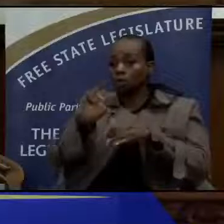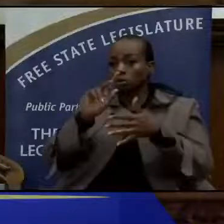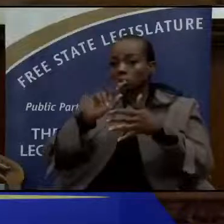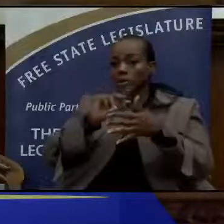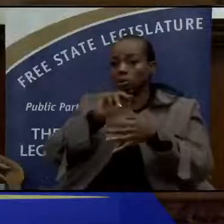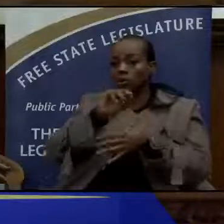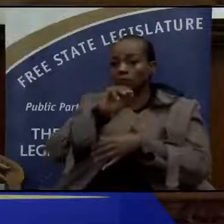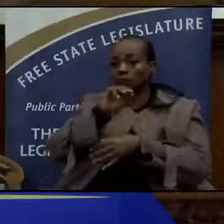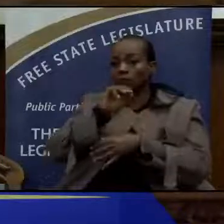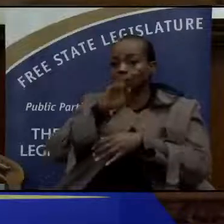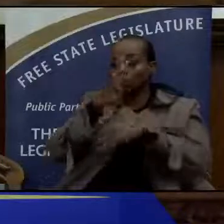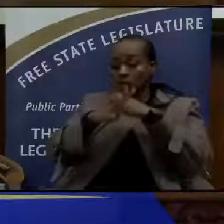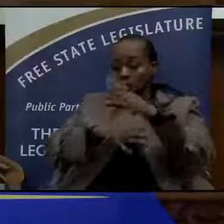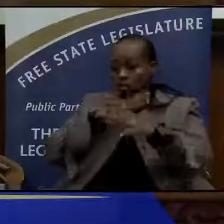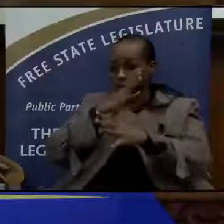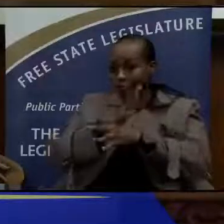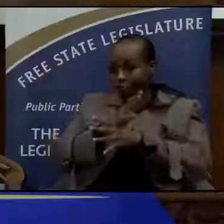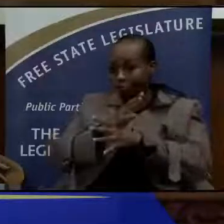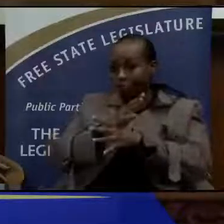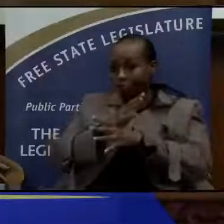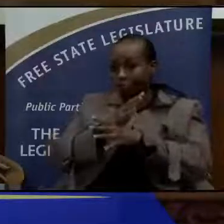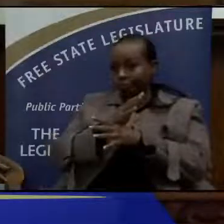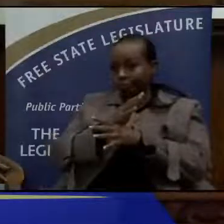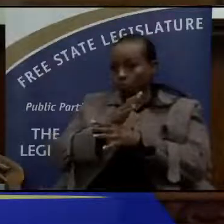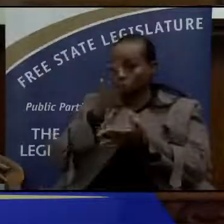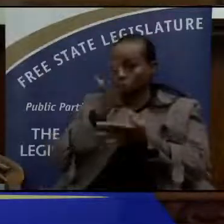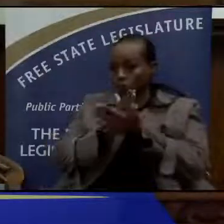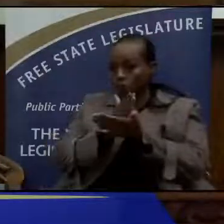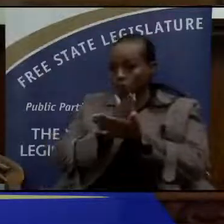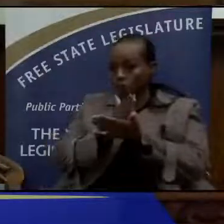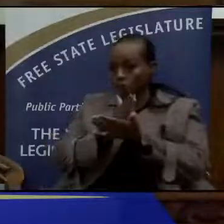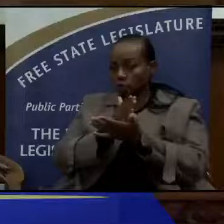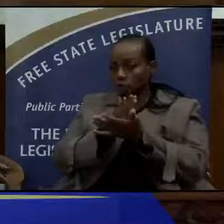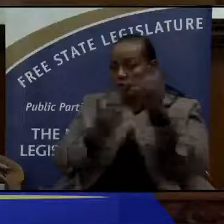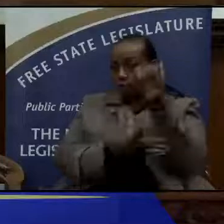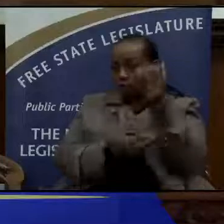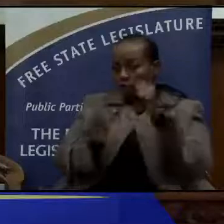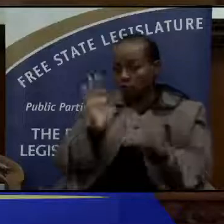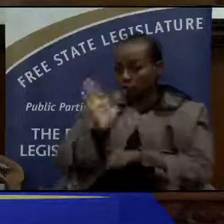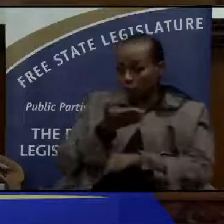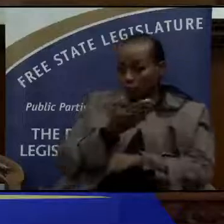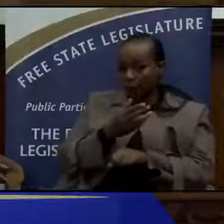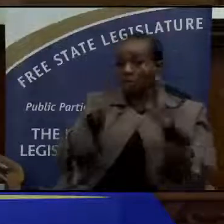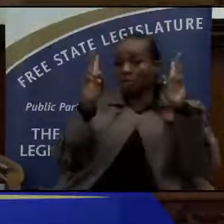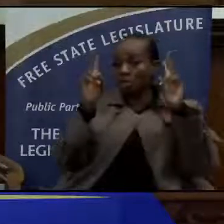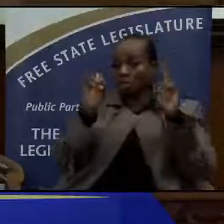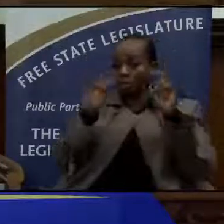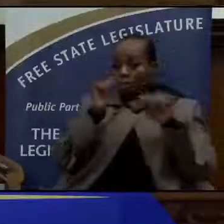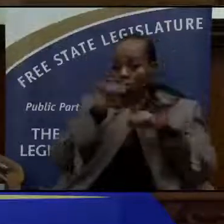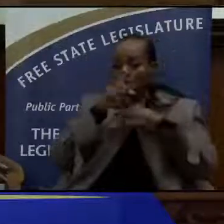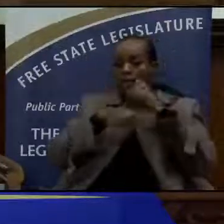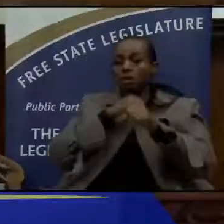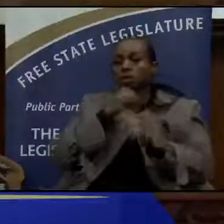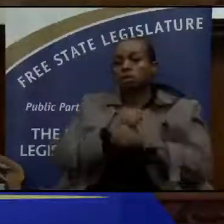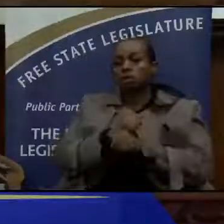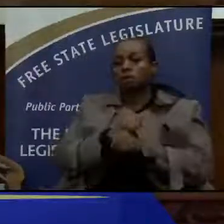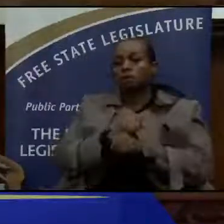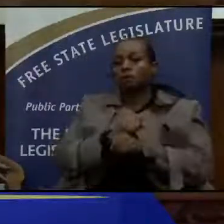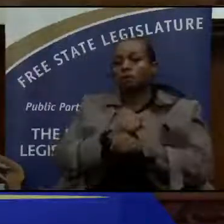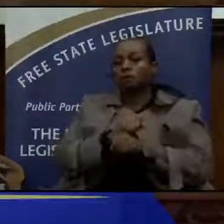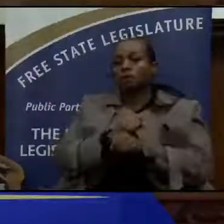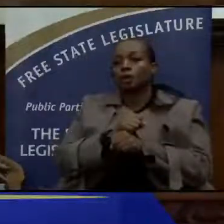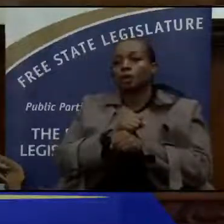4IR technologies for eradicating poverty and unemployment. That is the theme of this year. Following